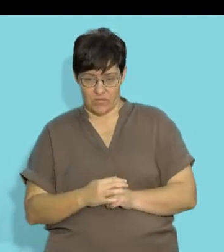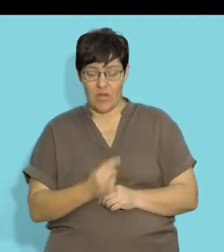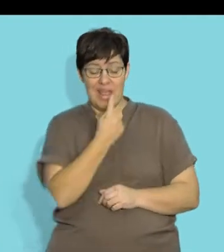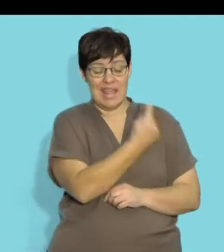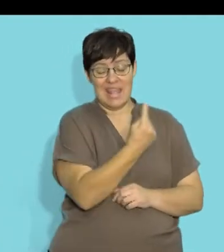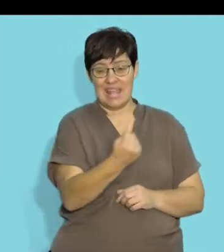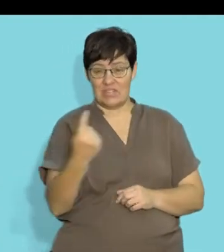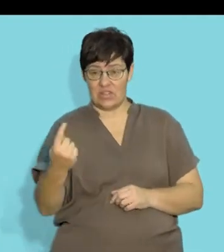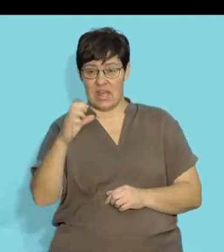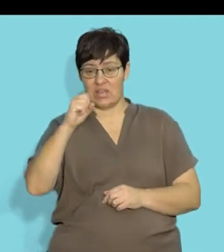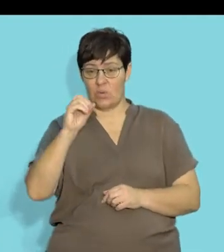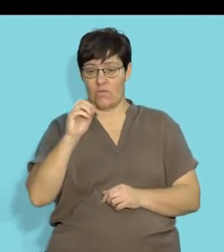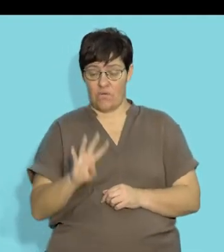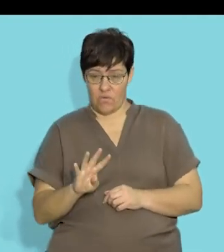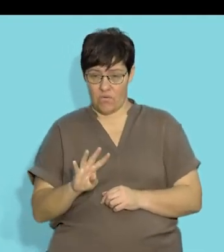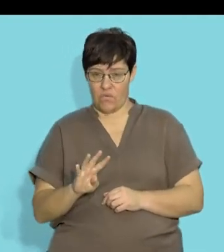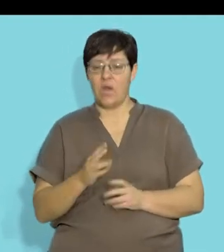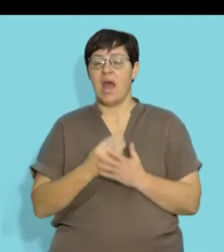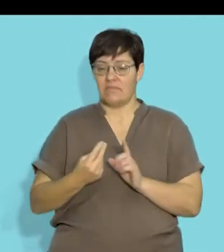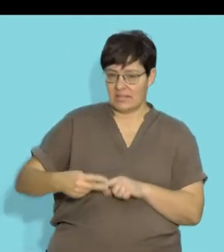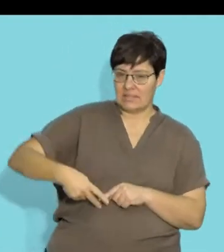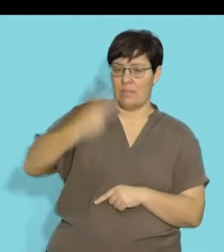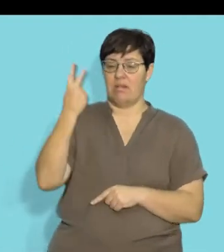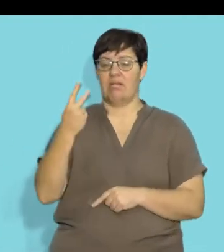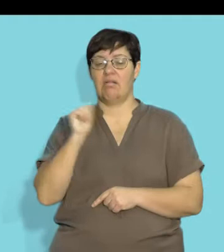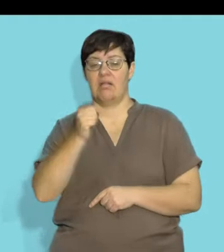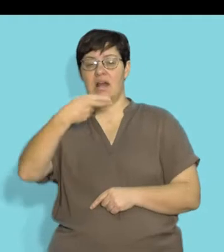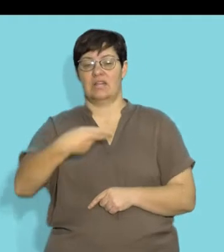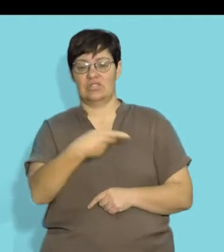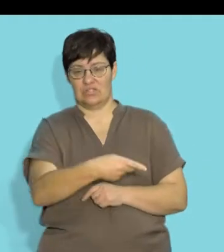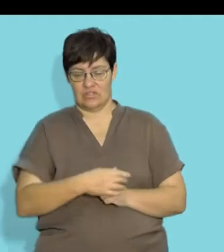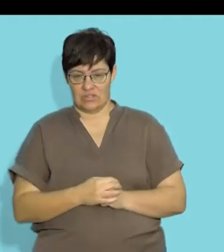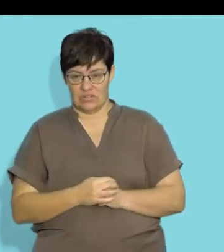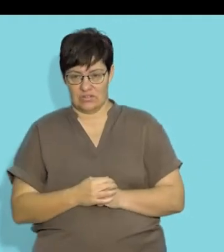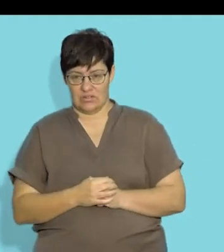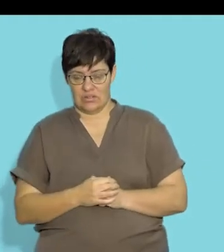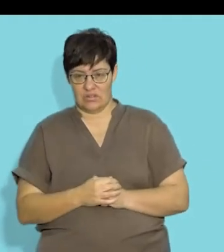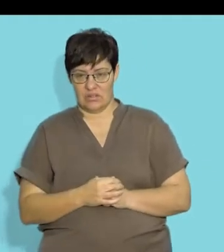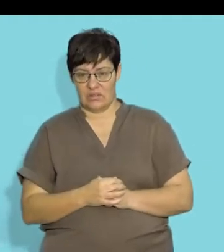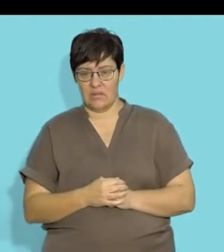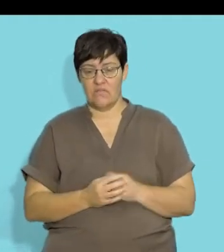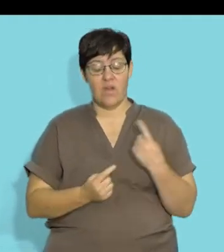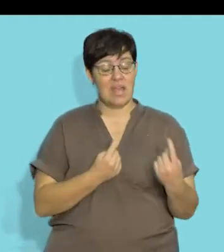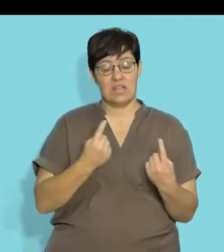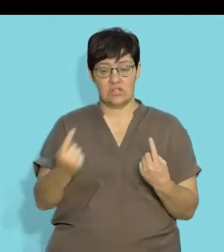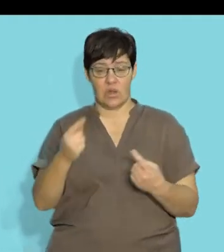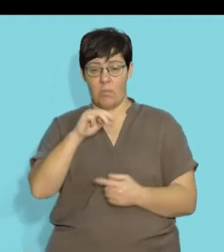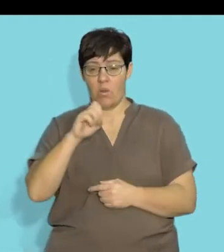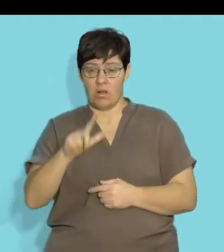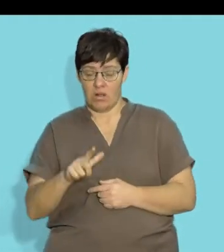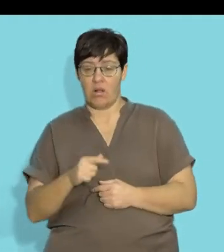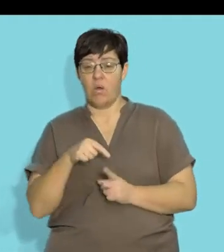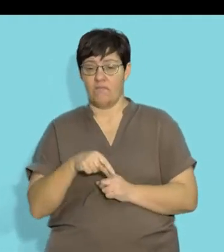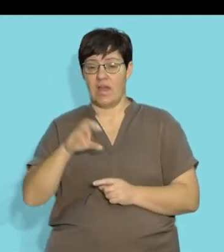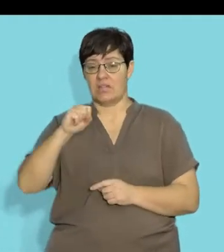of sulfuric acid, there is double the number of moles of the hydrogen. So, and again, for every mole of the